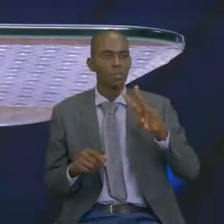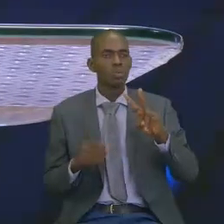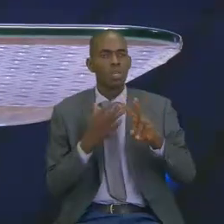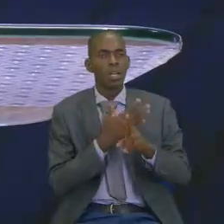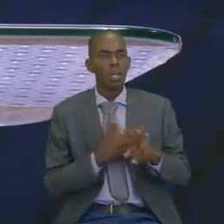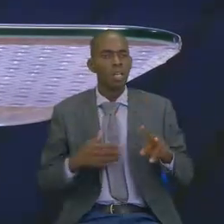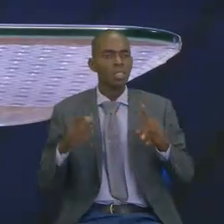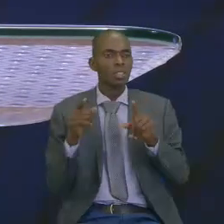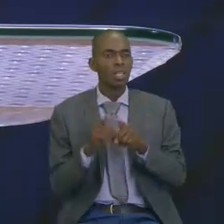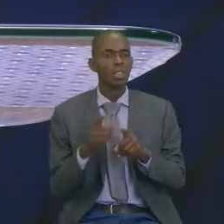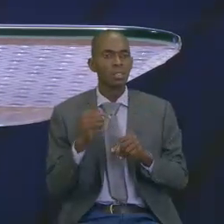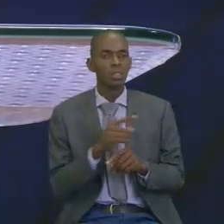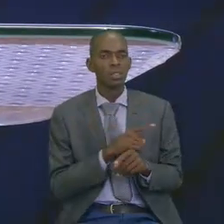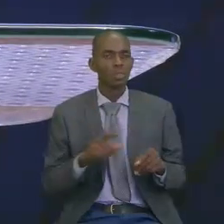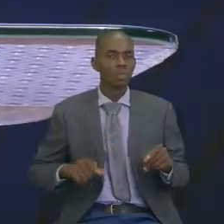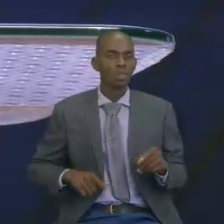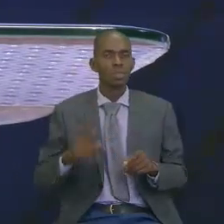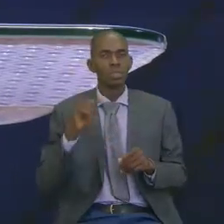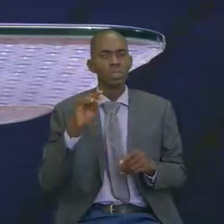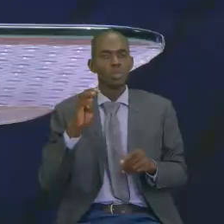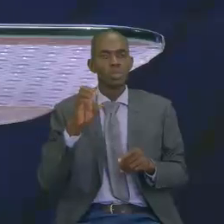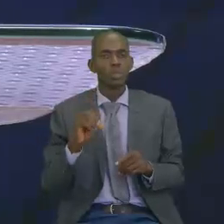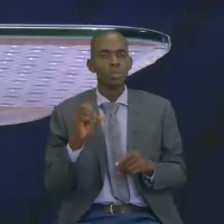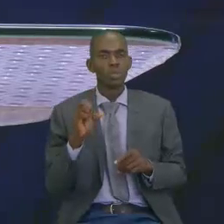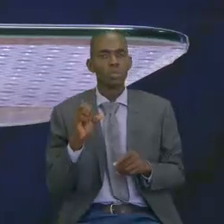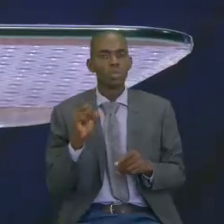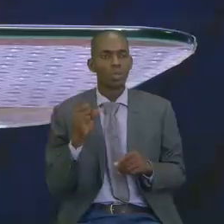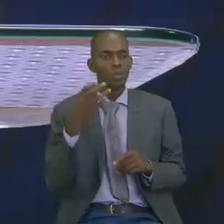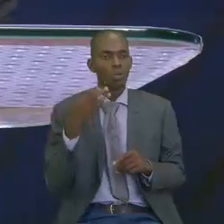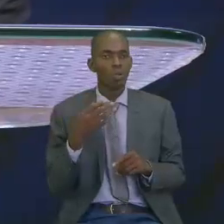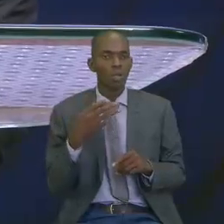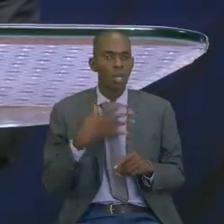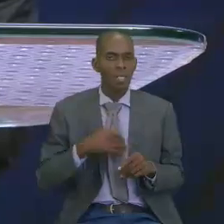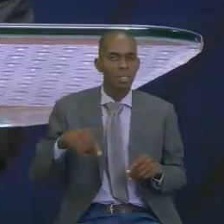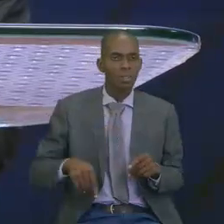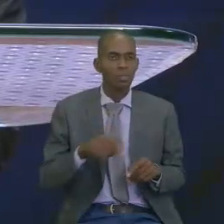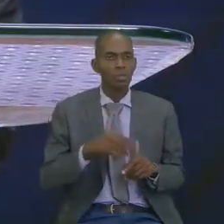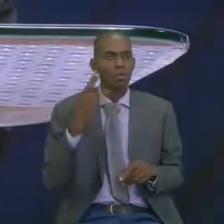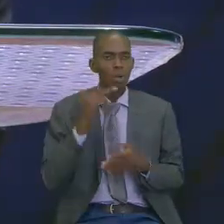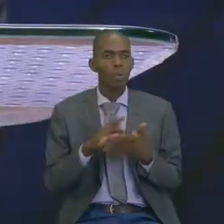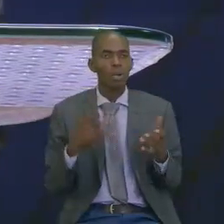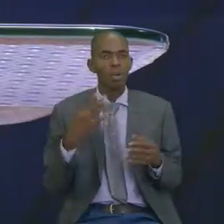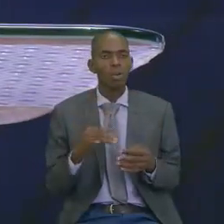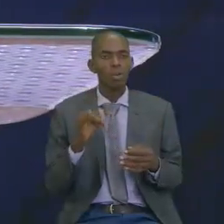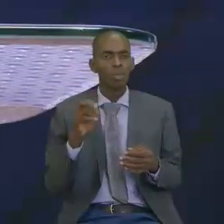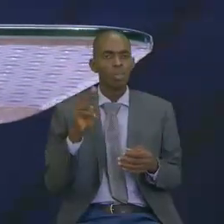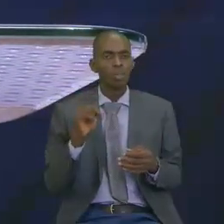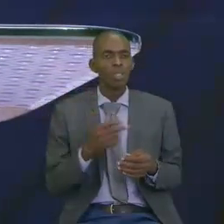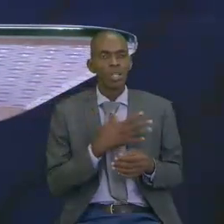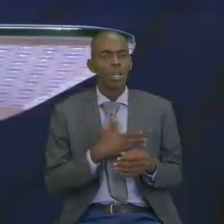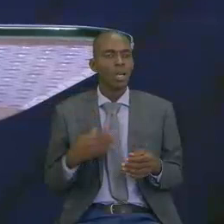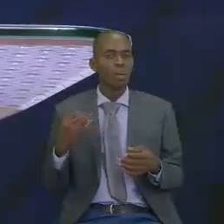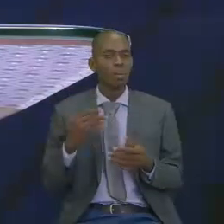the toes of the feet were patch of iron and patch of clay, so